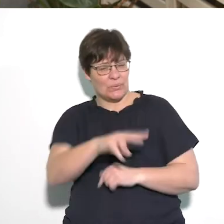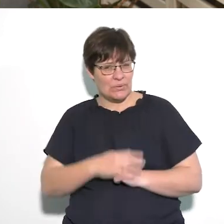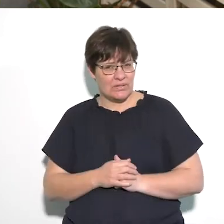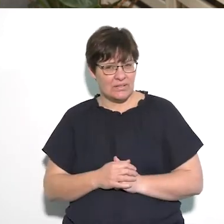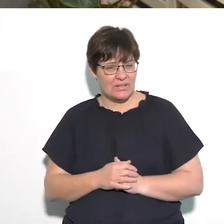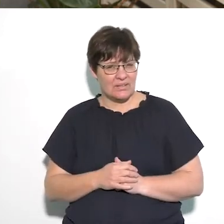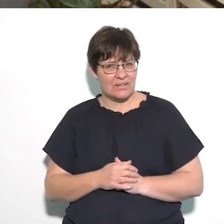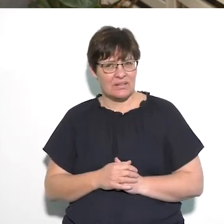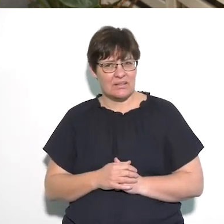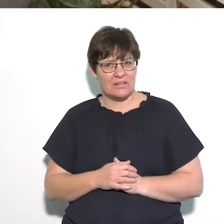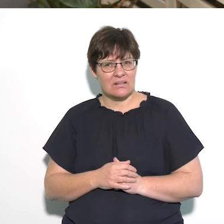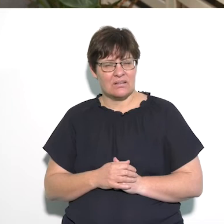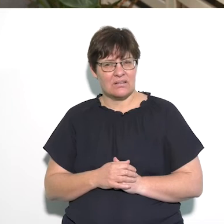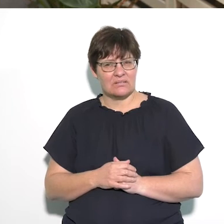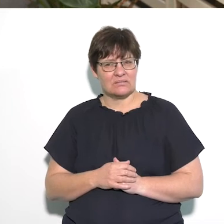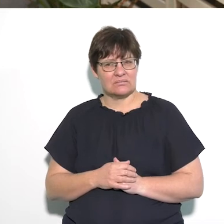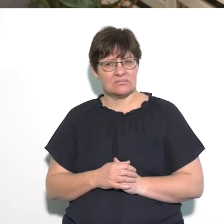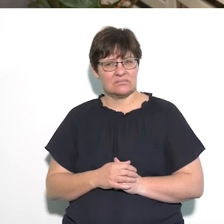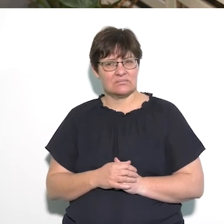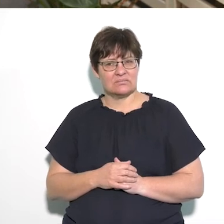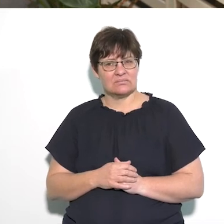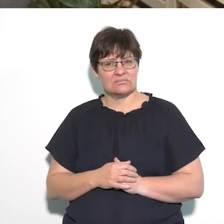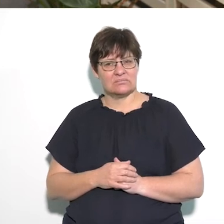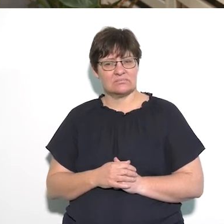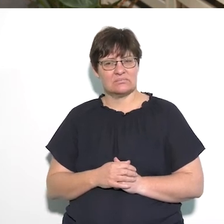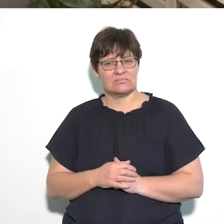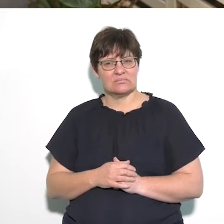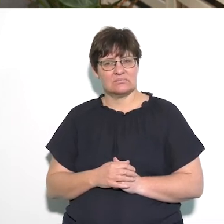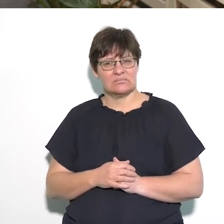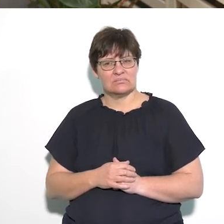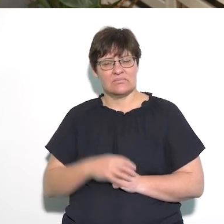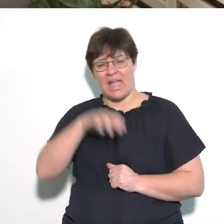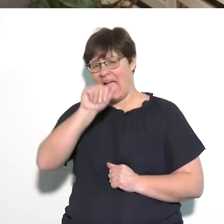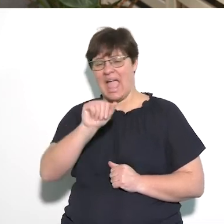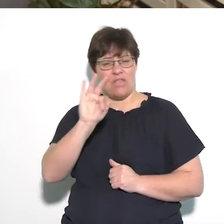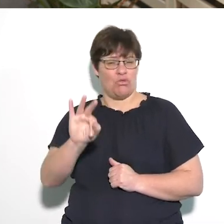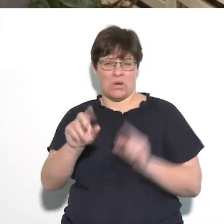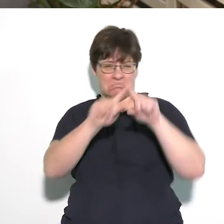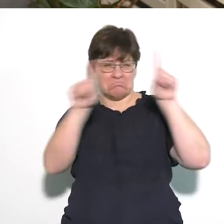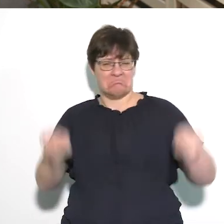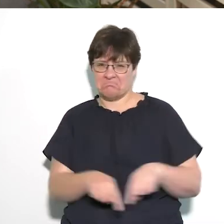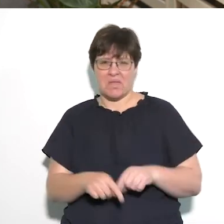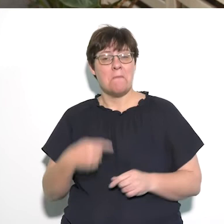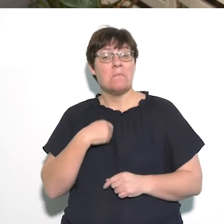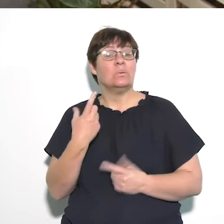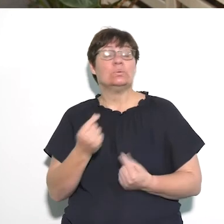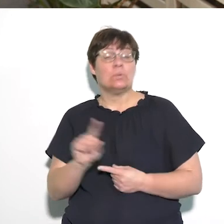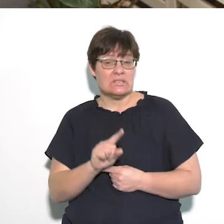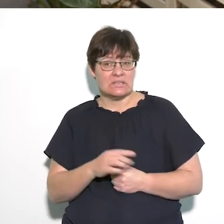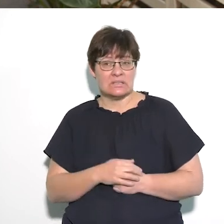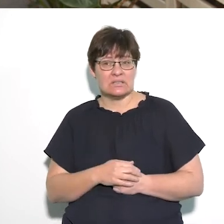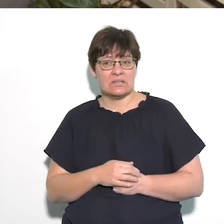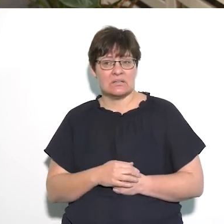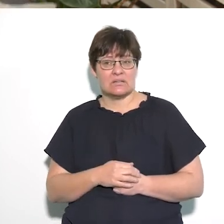I actually wouldn't stick it on this piece of A3 card. I would actually